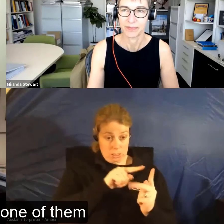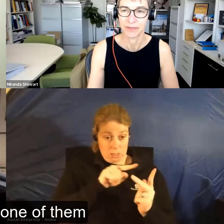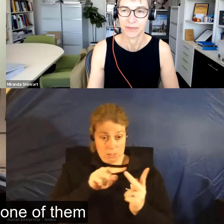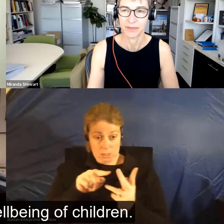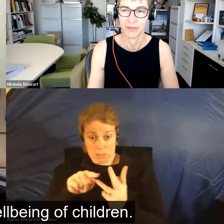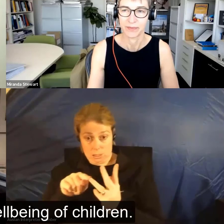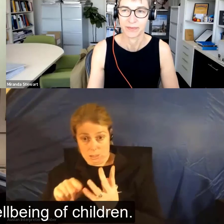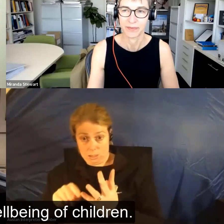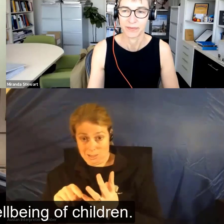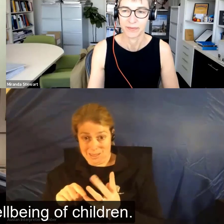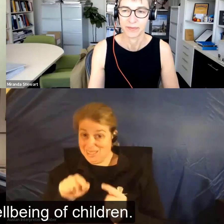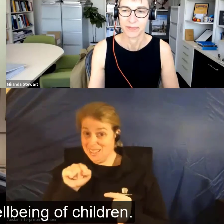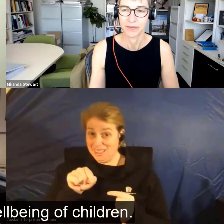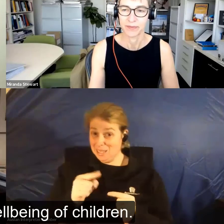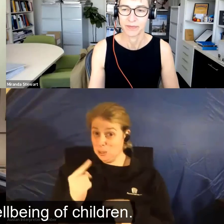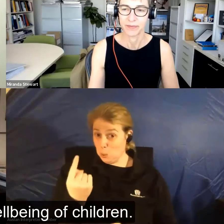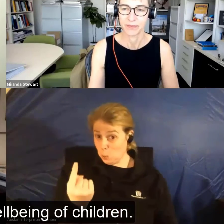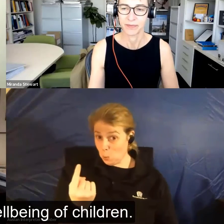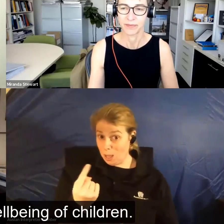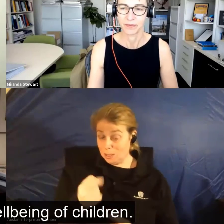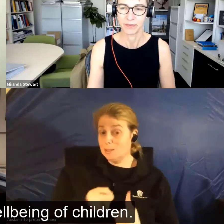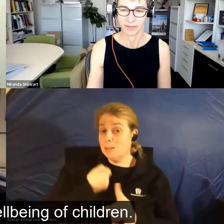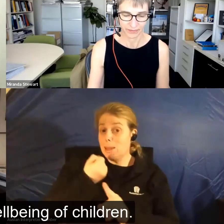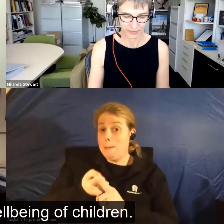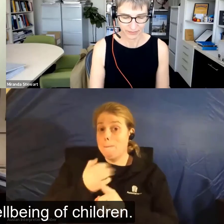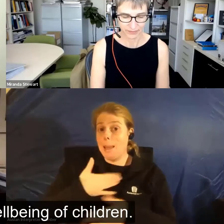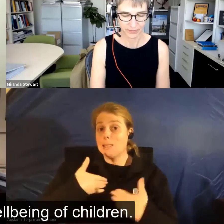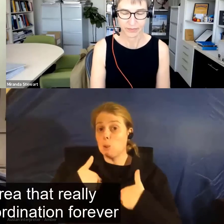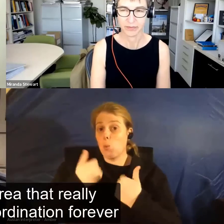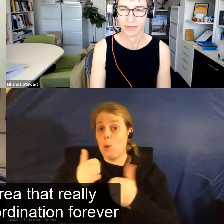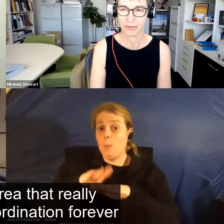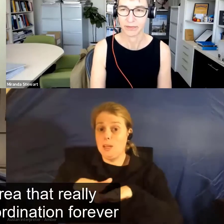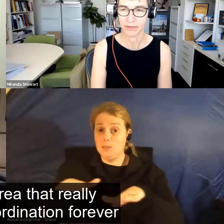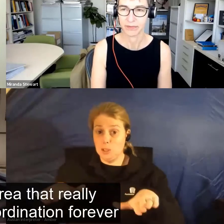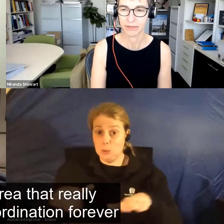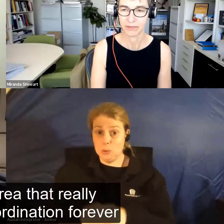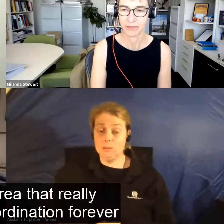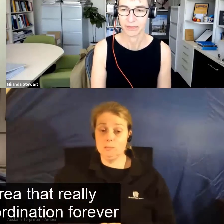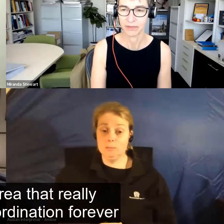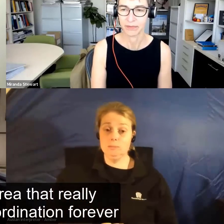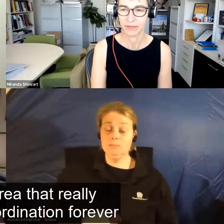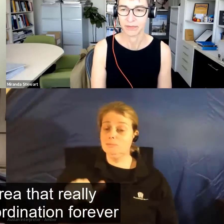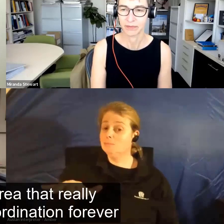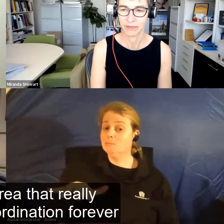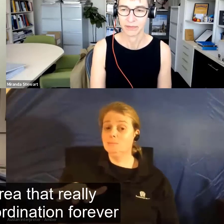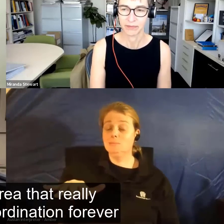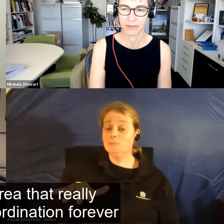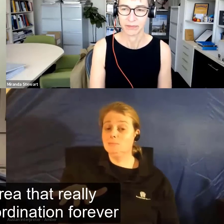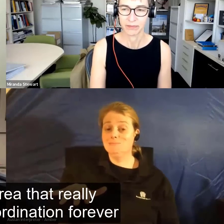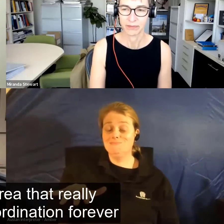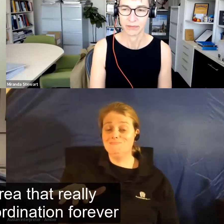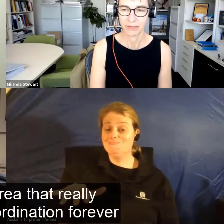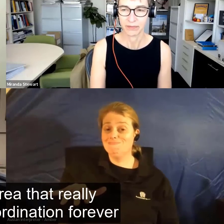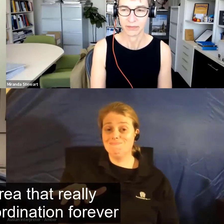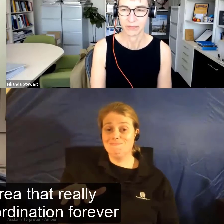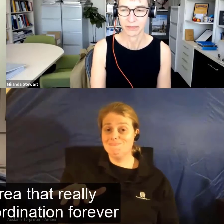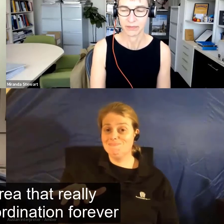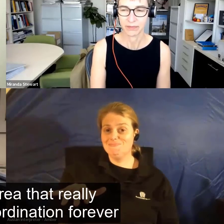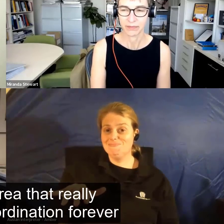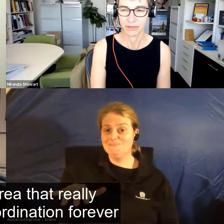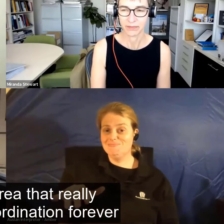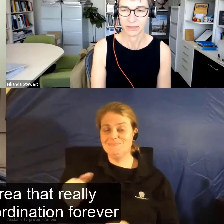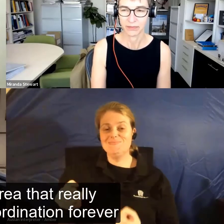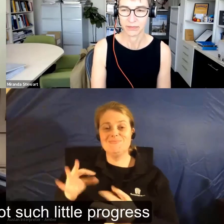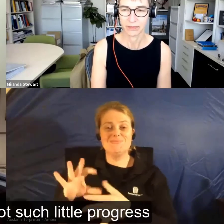being one of them, that affect the well-being of children. This is an area that really has lacked